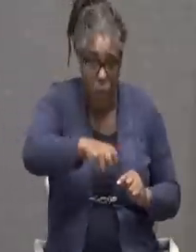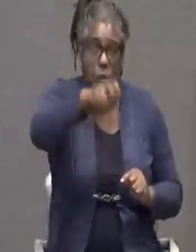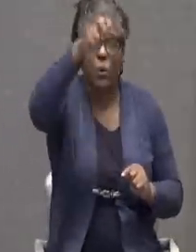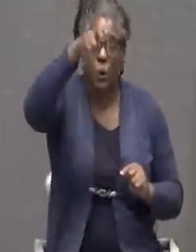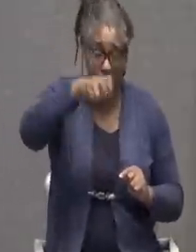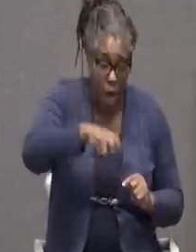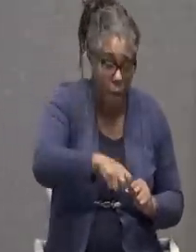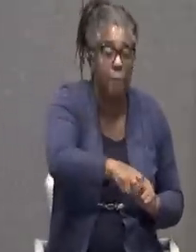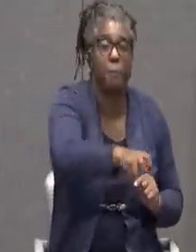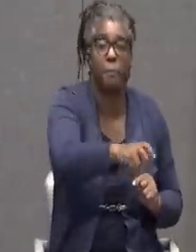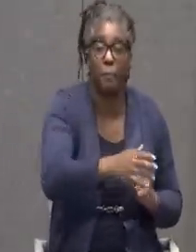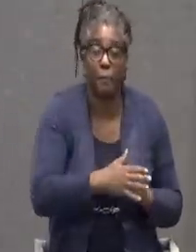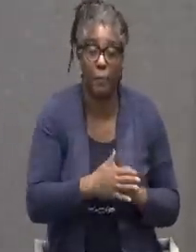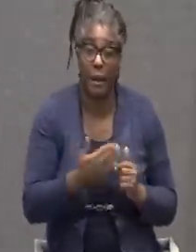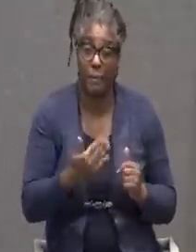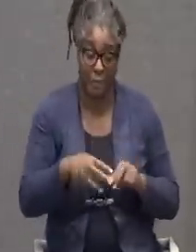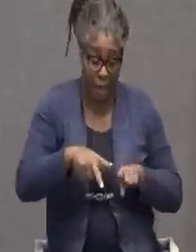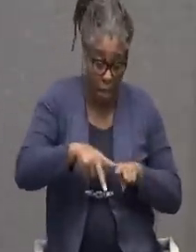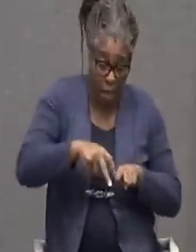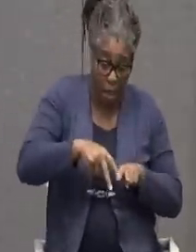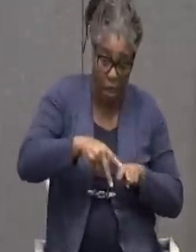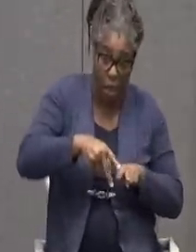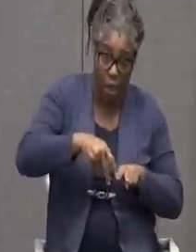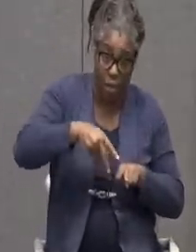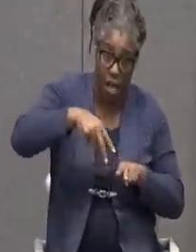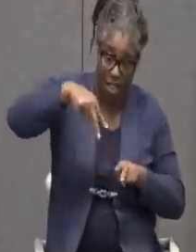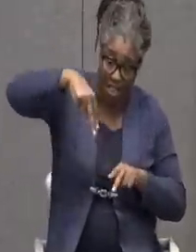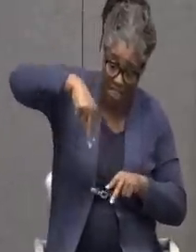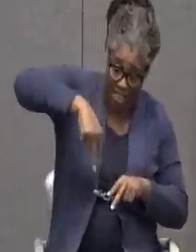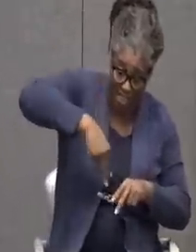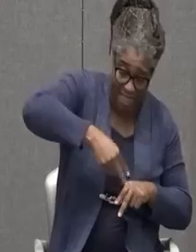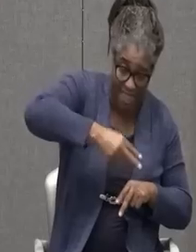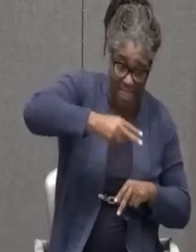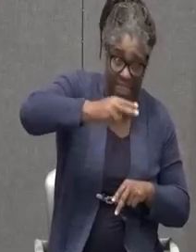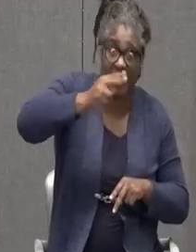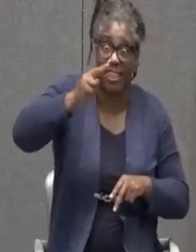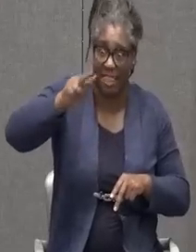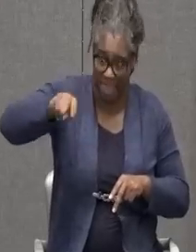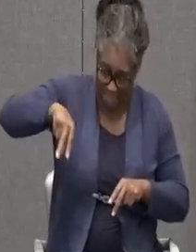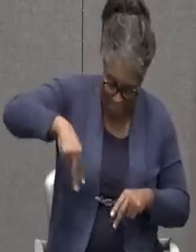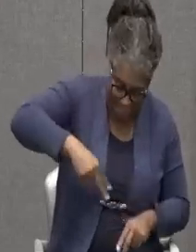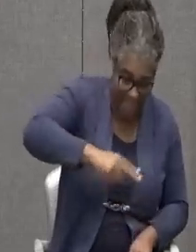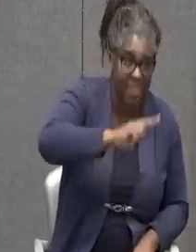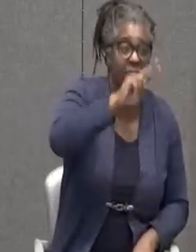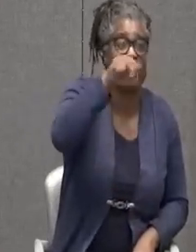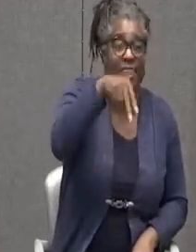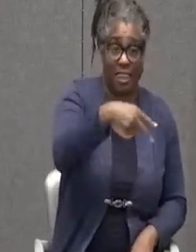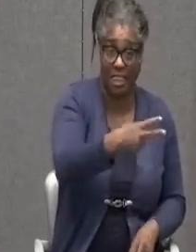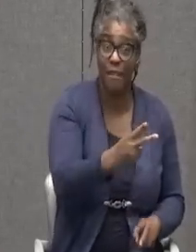skateboard, I would want to ride the skateboard on this curly pipe thingy.